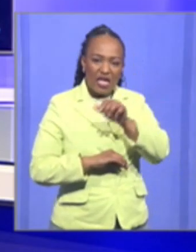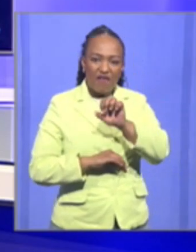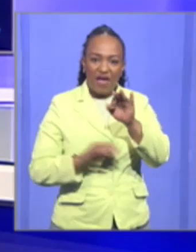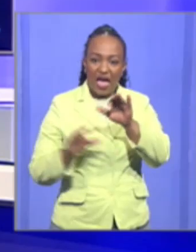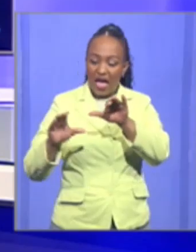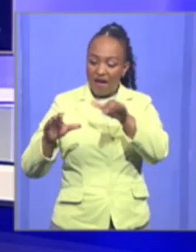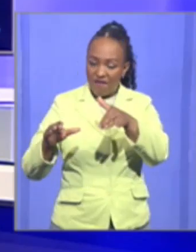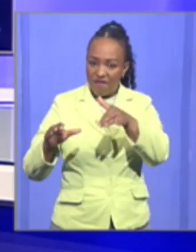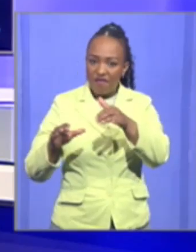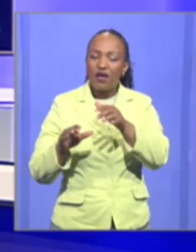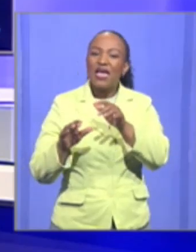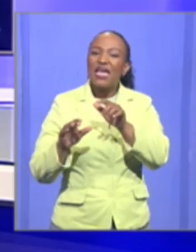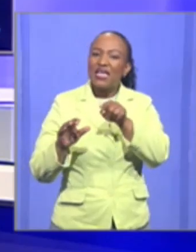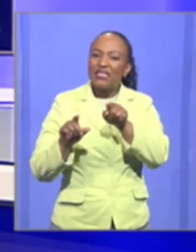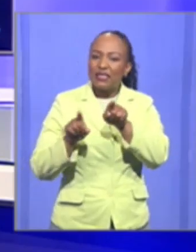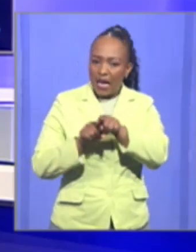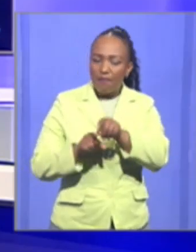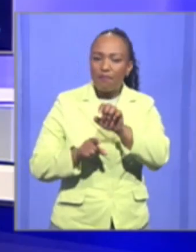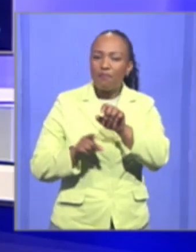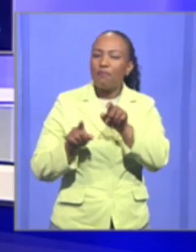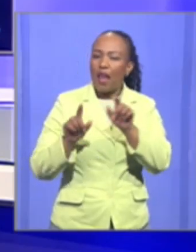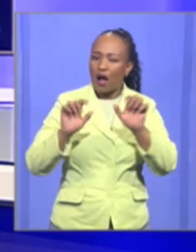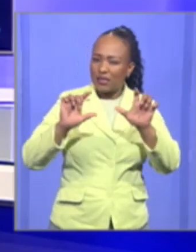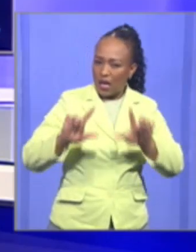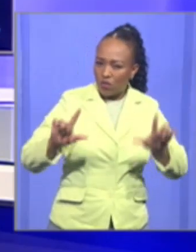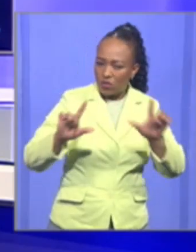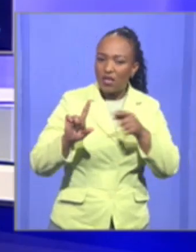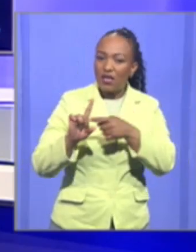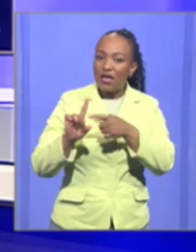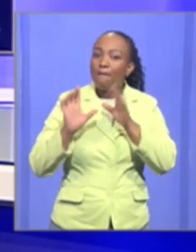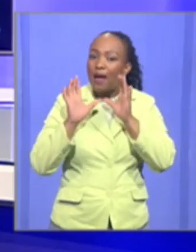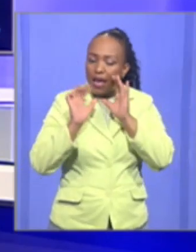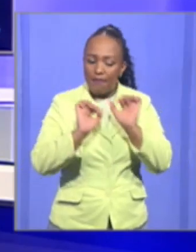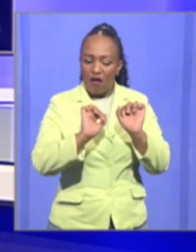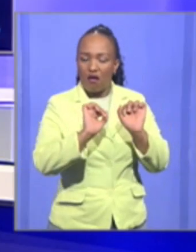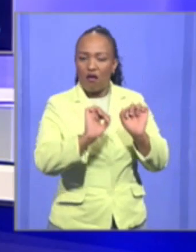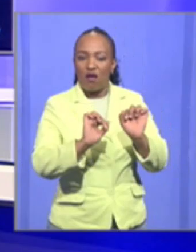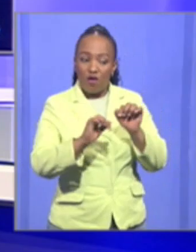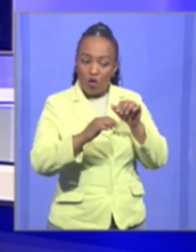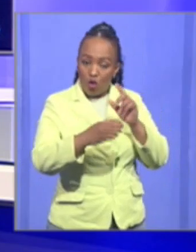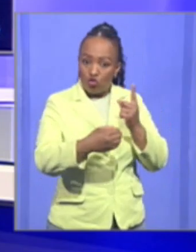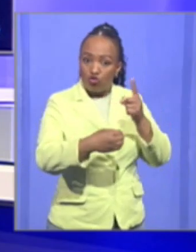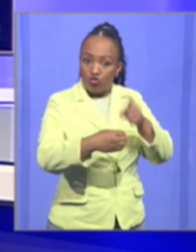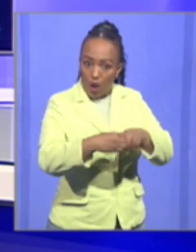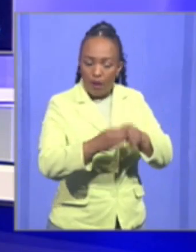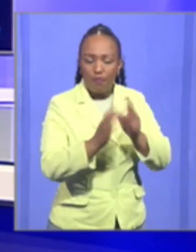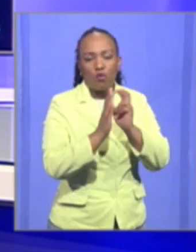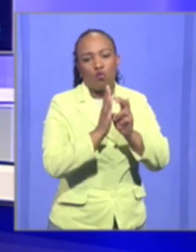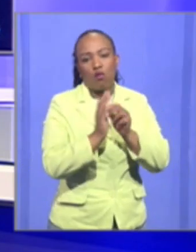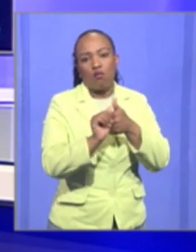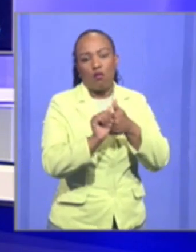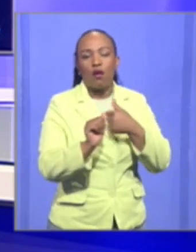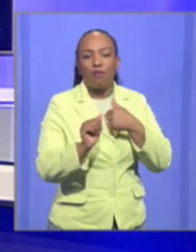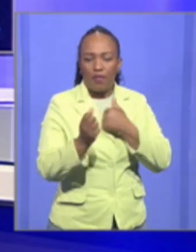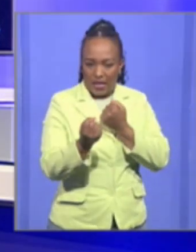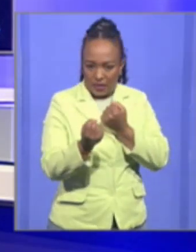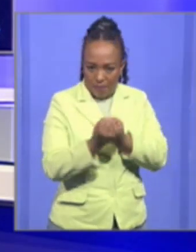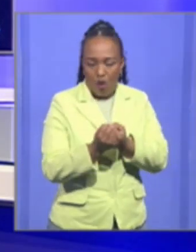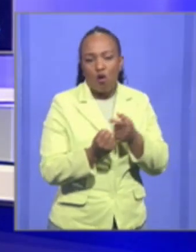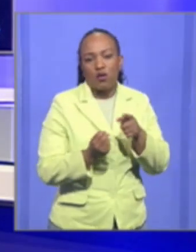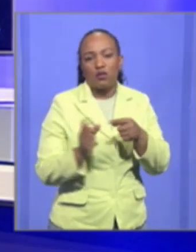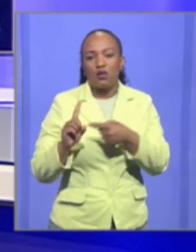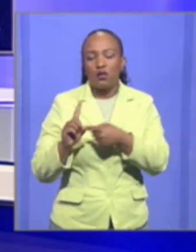e swana le Sundowns ge o ya go tšona o swanetše o latele melao ya fao. Nna ke ema le Malema gobane